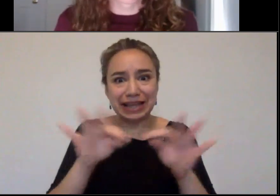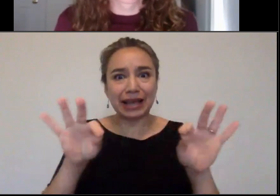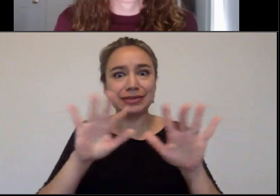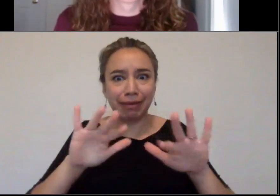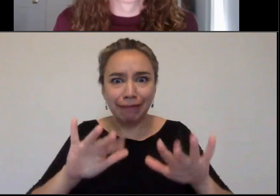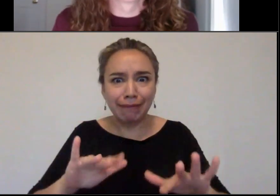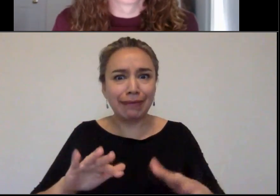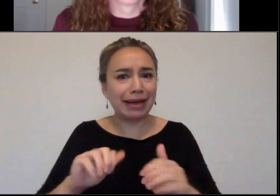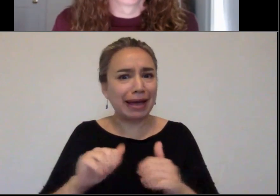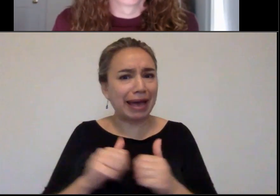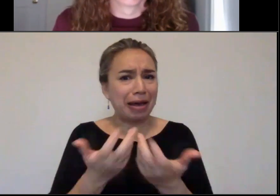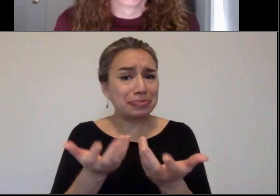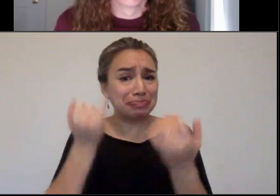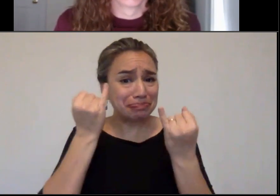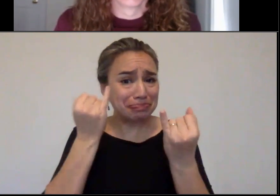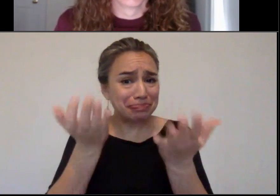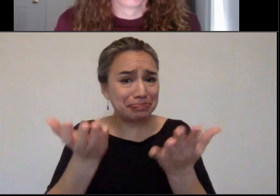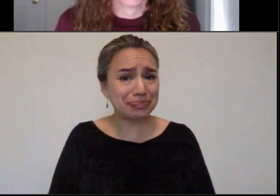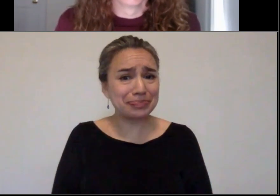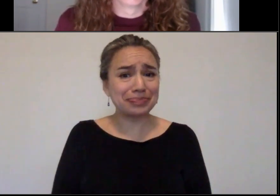ideas?